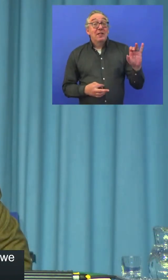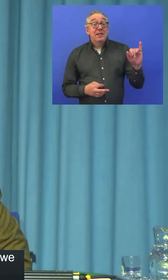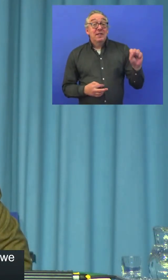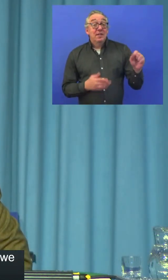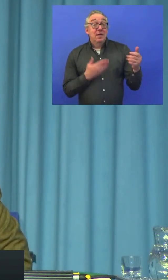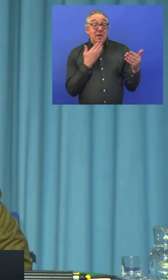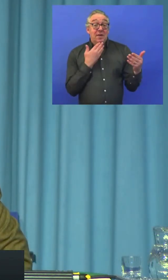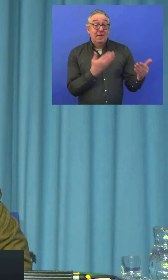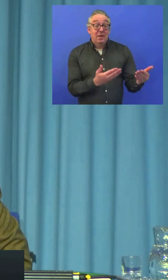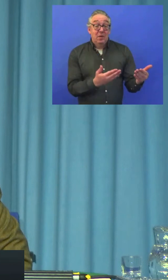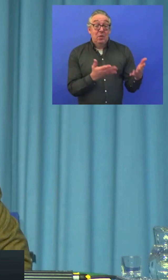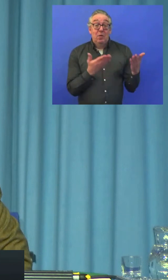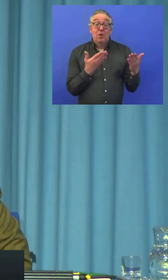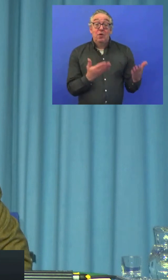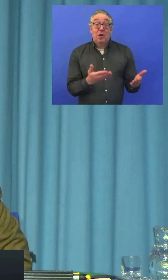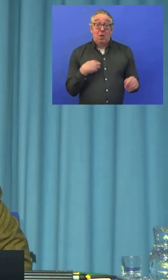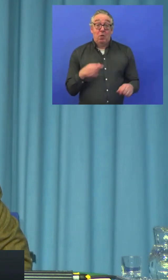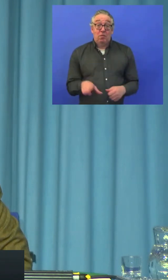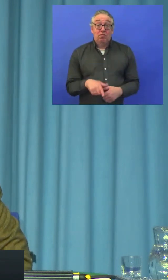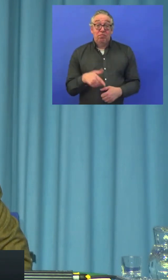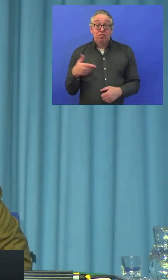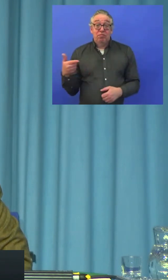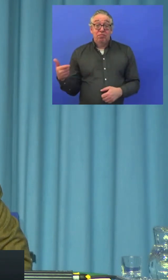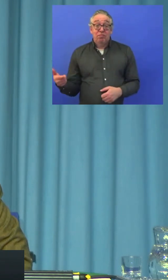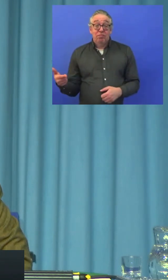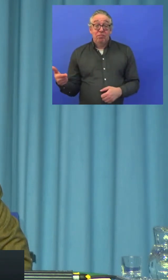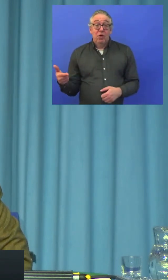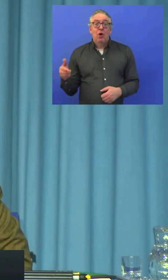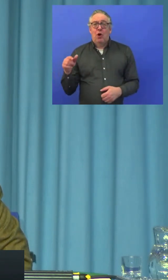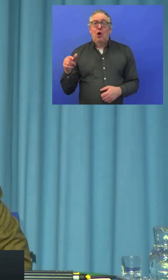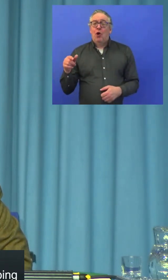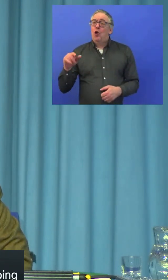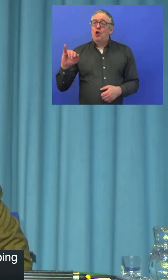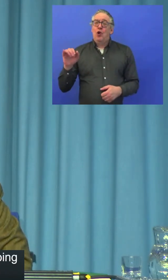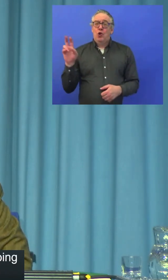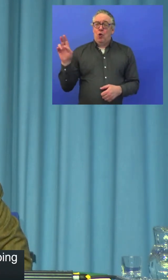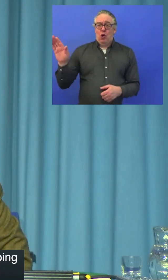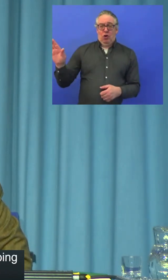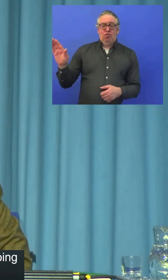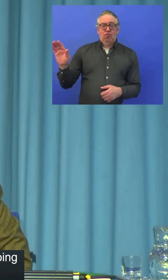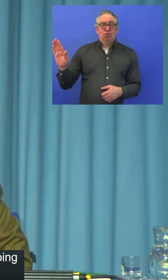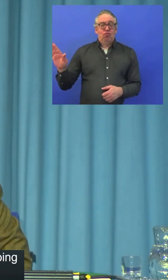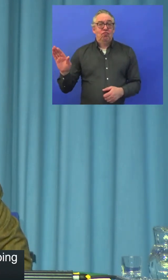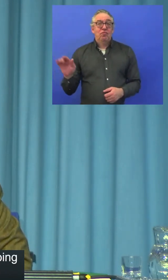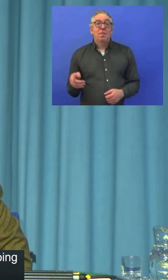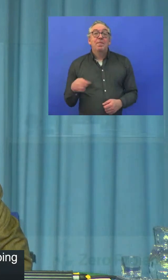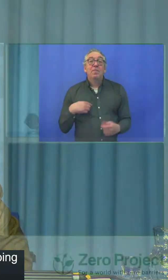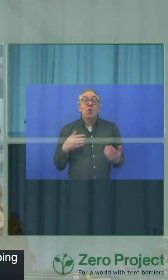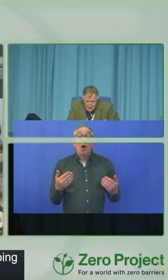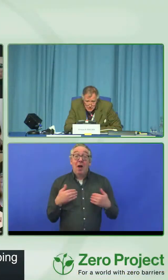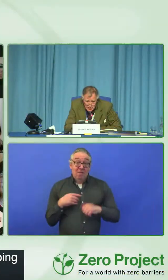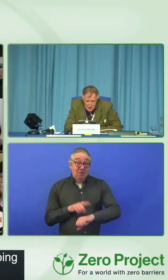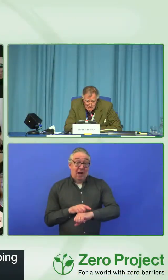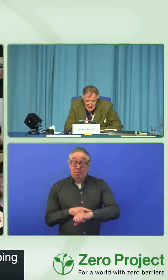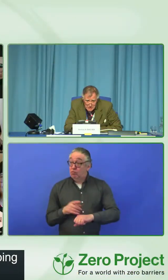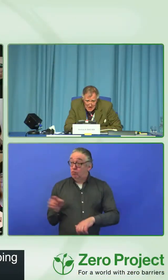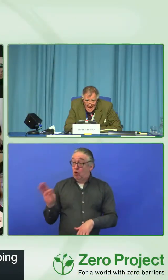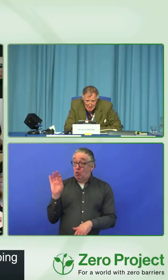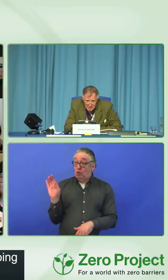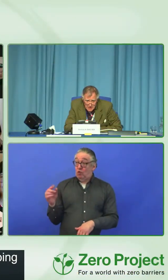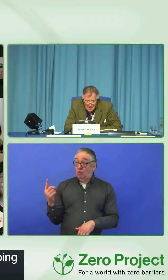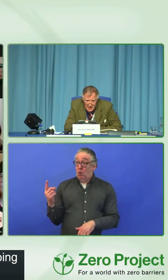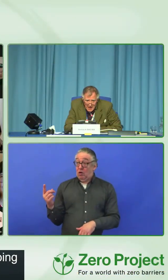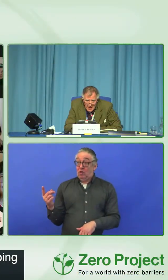am going to turn over to Jürgen in a minute. Jürgen, I think we might have a time for just one question, because I think we've got about 6